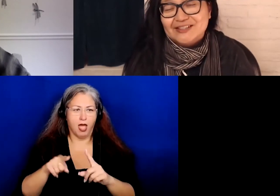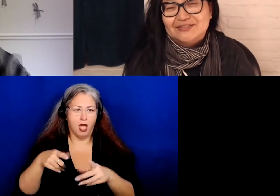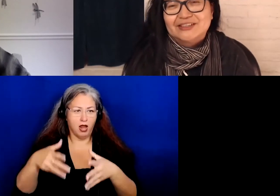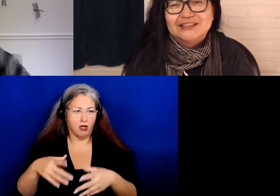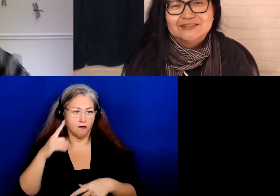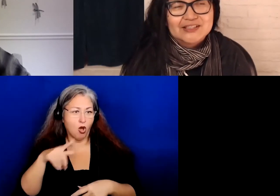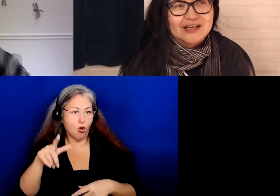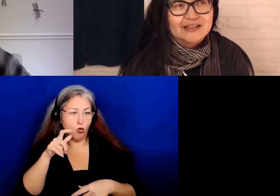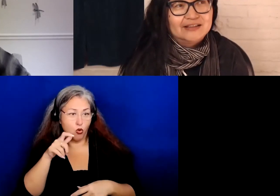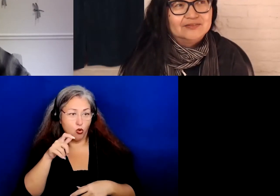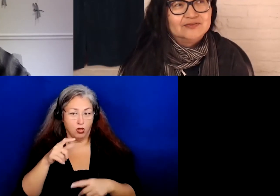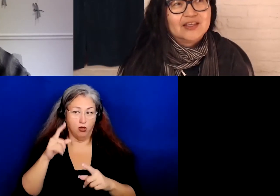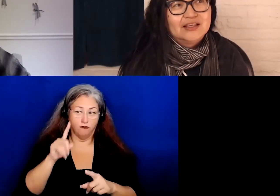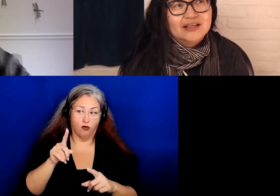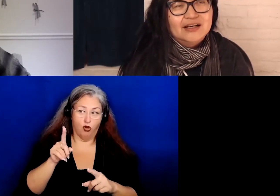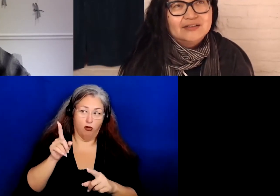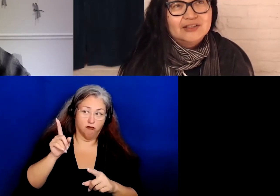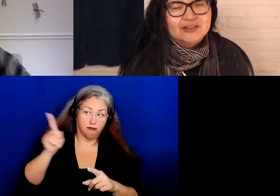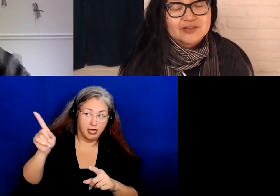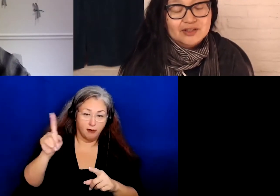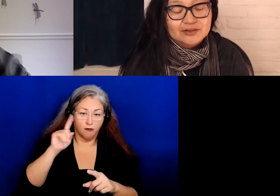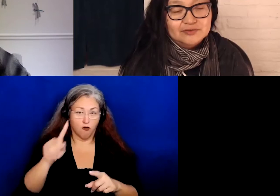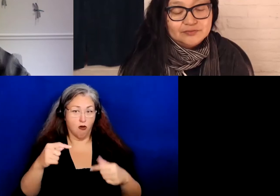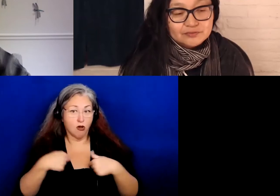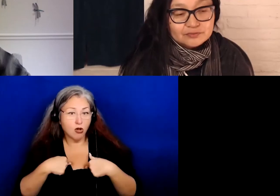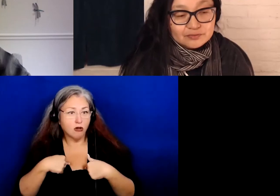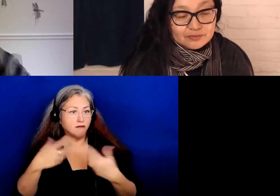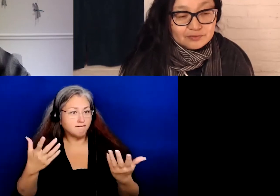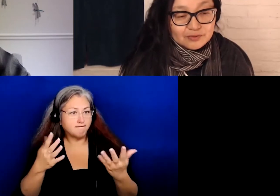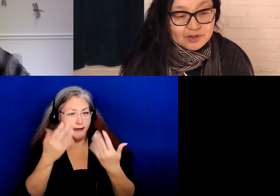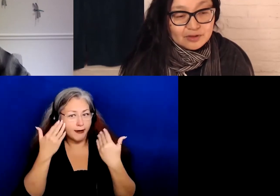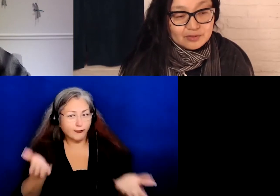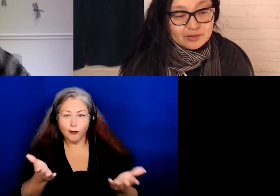her? Is that for him? Is that I don't know. So